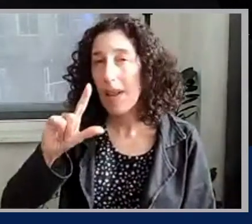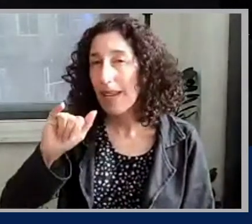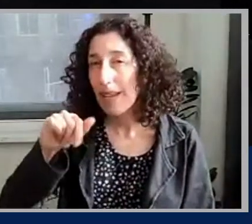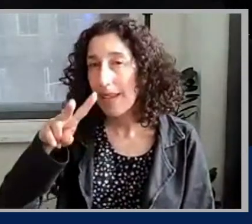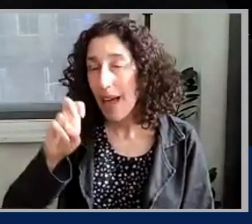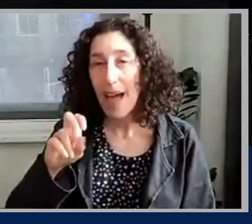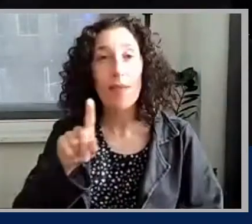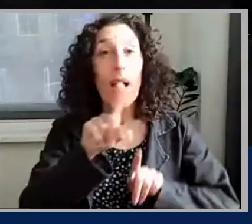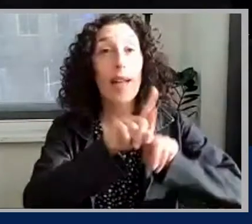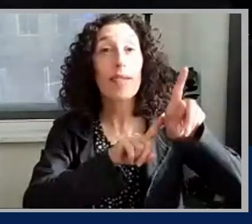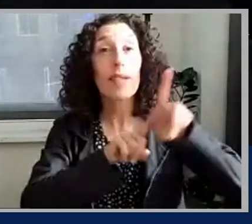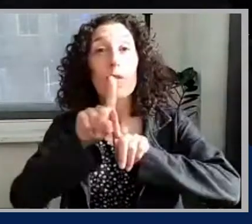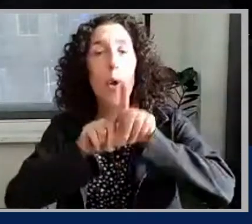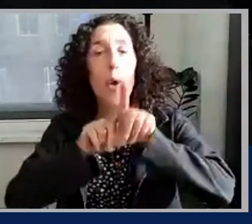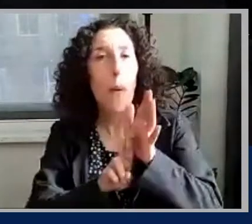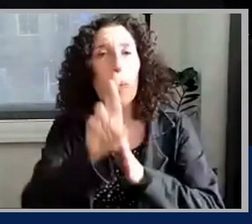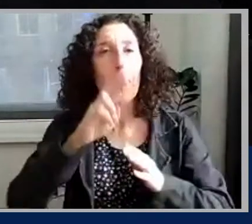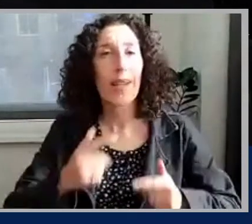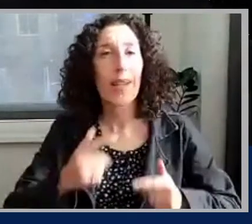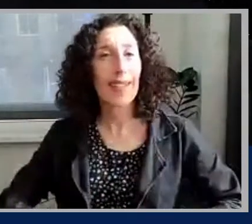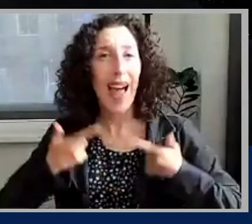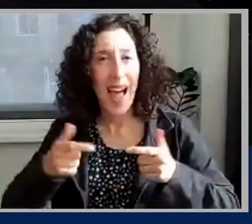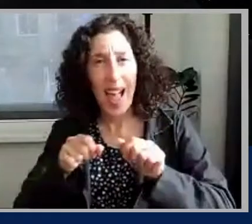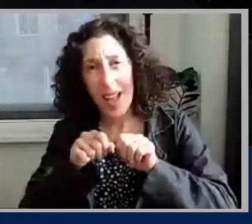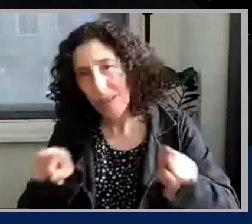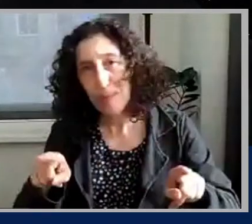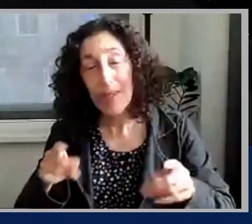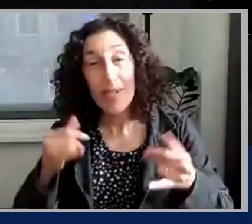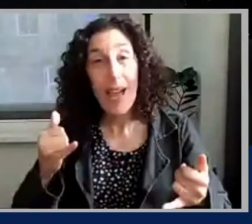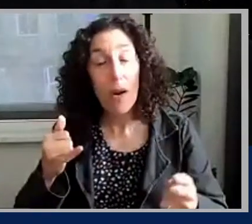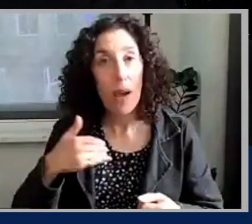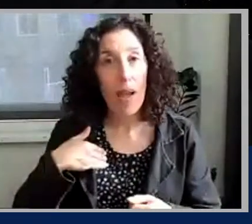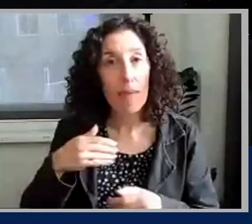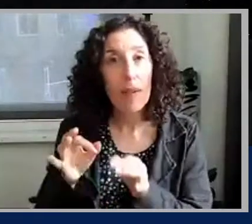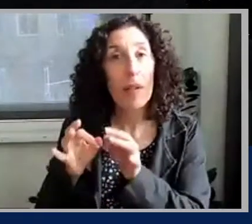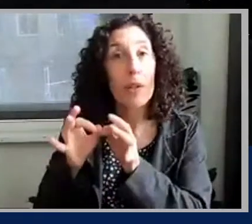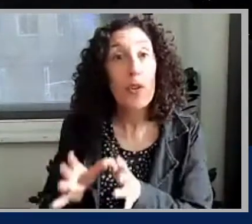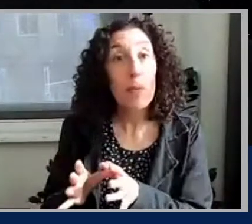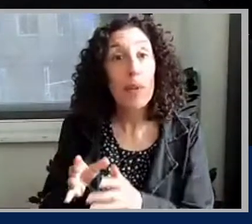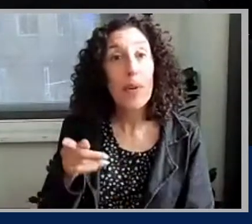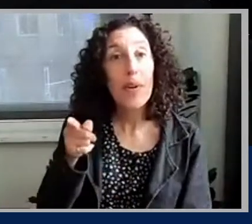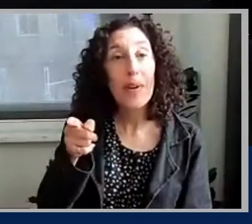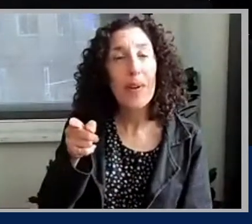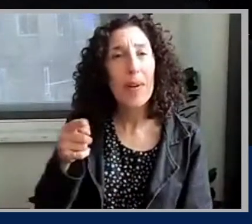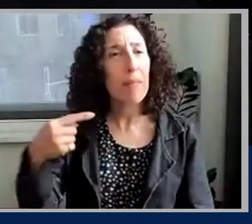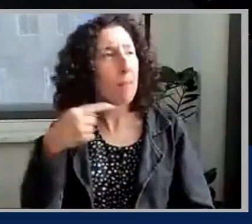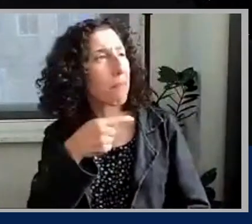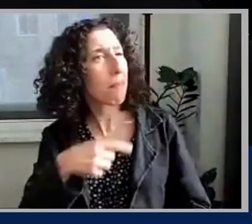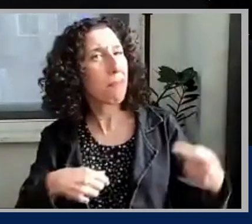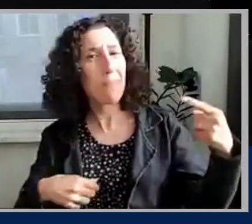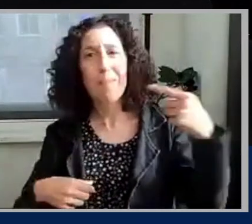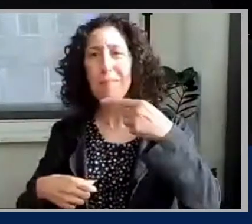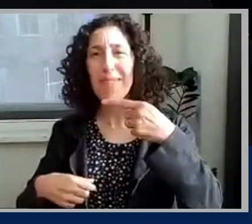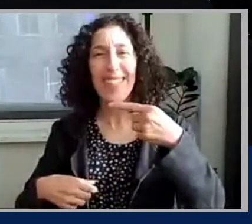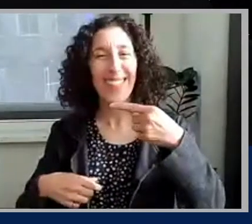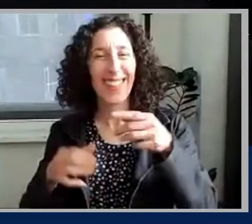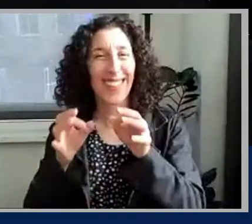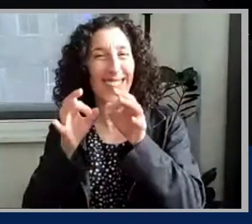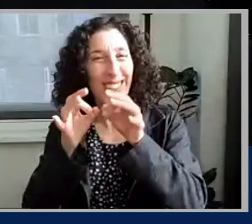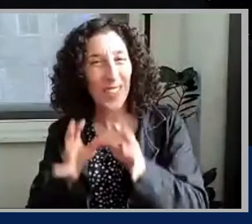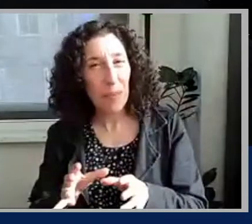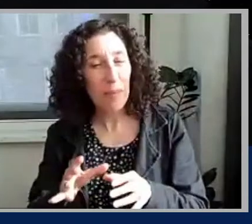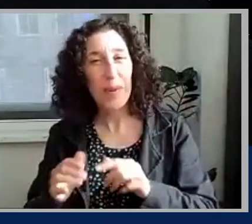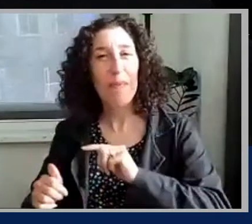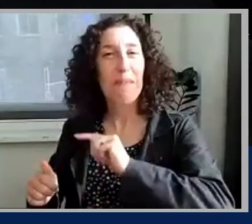Also, today's a very special show. You can see we have ASL interpretation. Oh, I should point over this way, I guess. Right here down below me throughout the